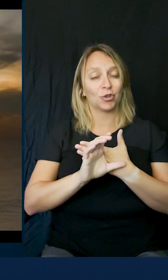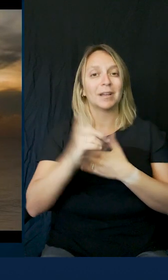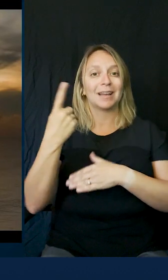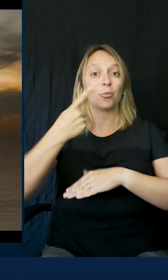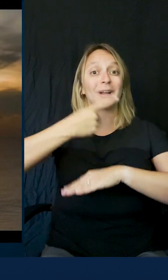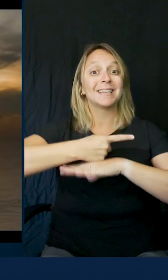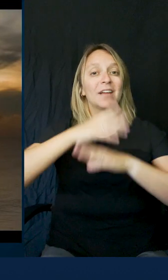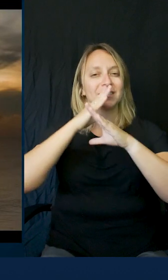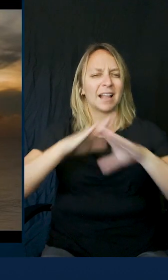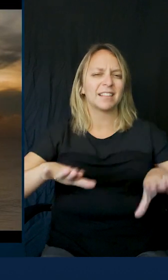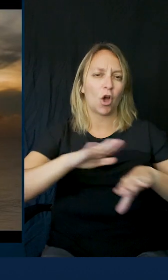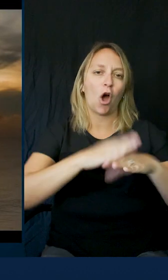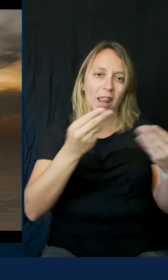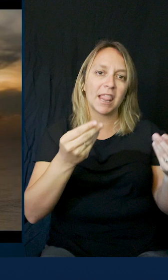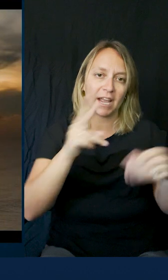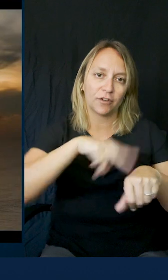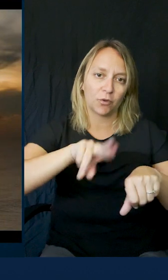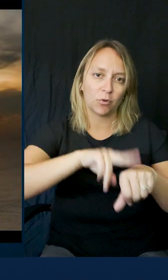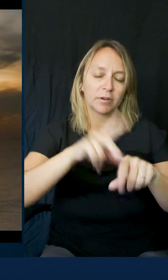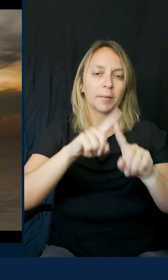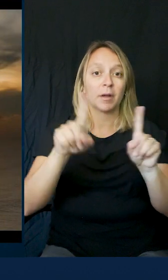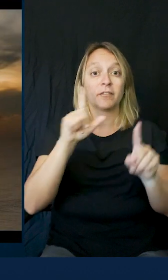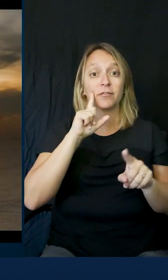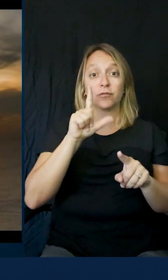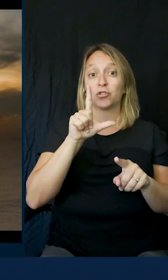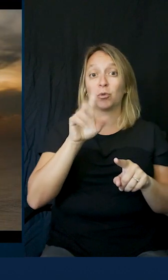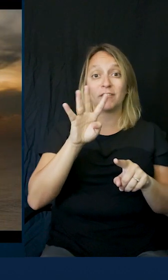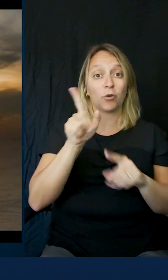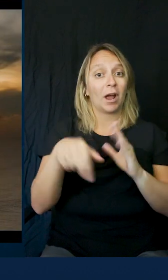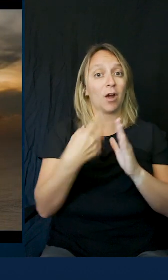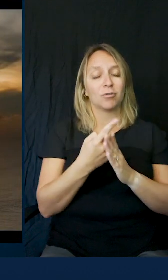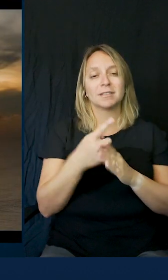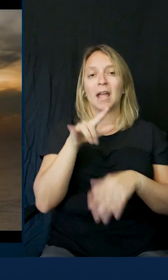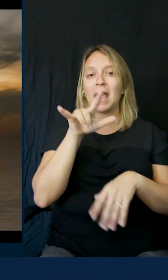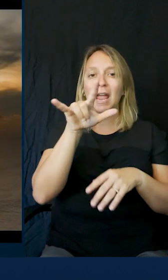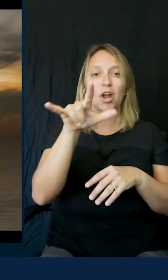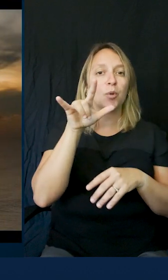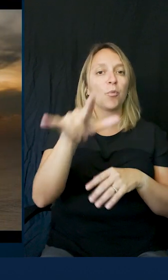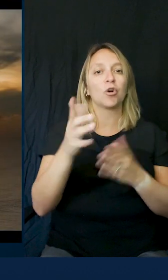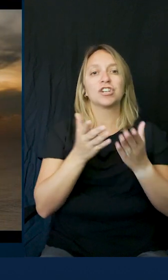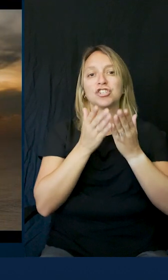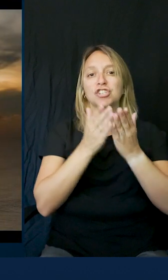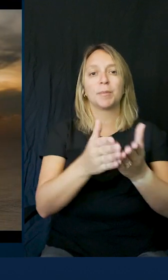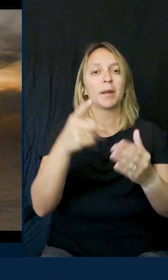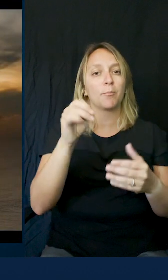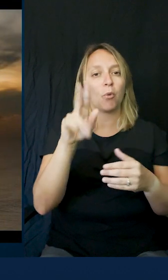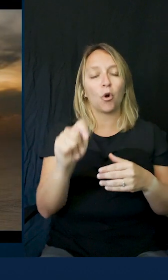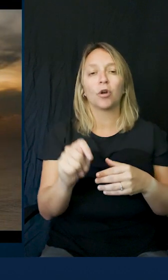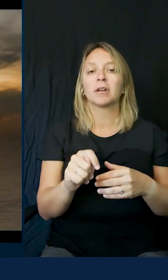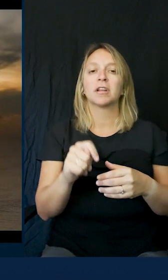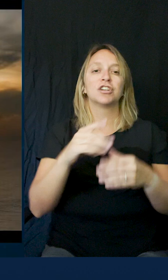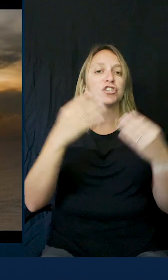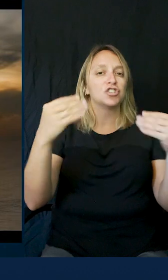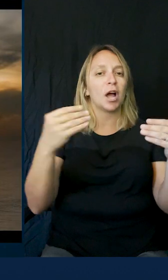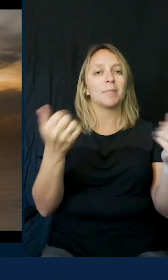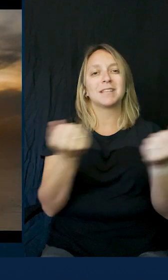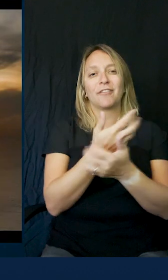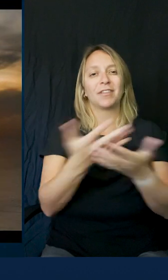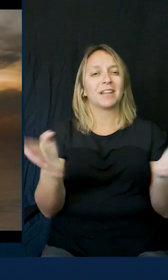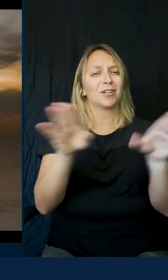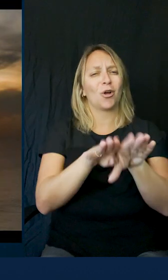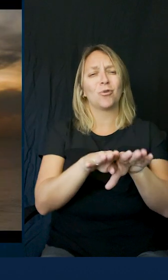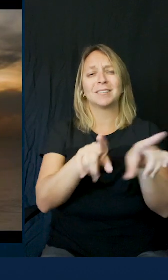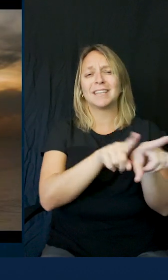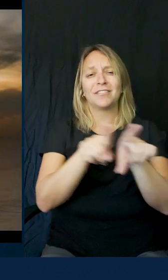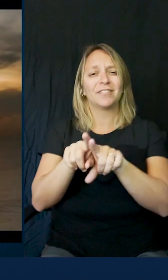course, but for 24 hours, the airport, the shipping ports, and all the shops are closed. even tourists are asked to come off the